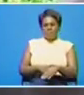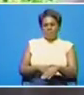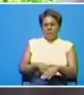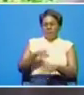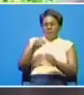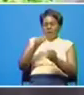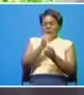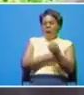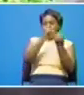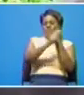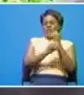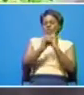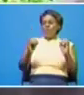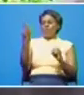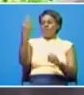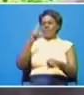hatupati kitu.